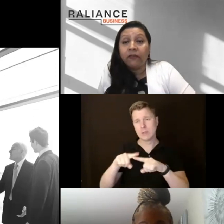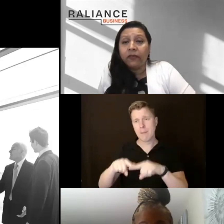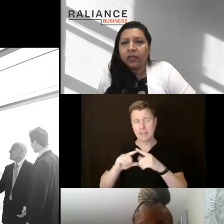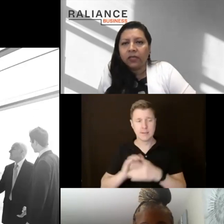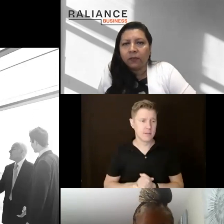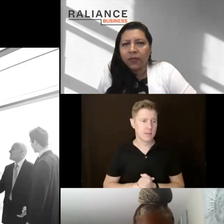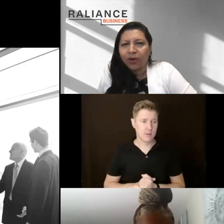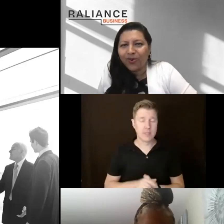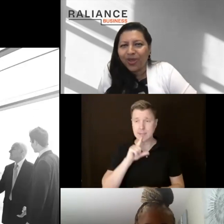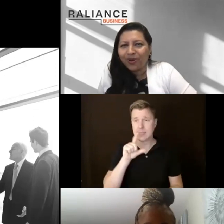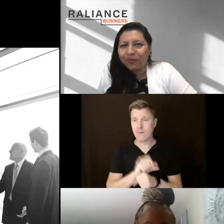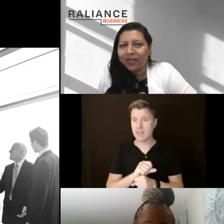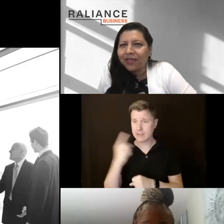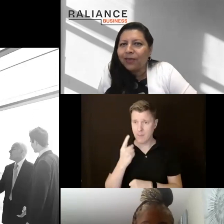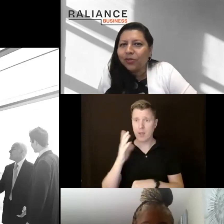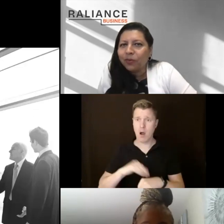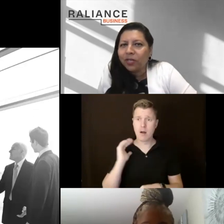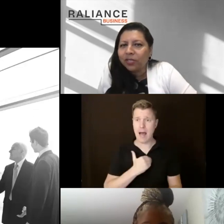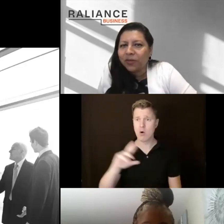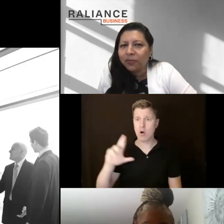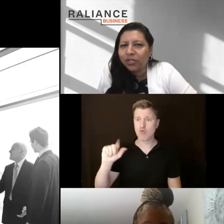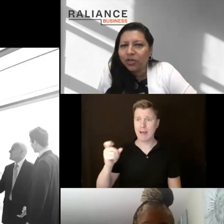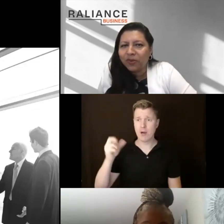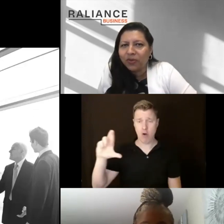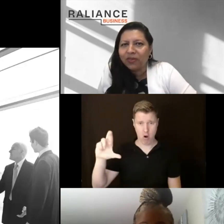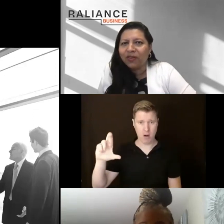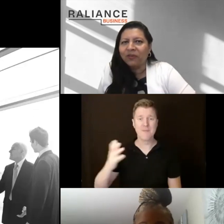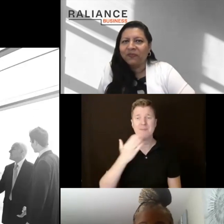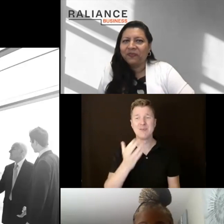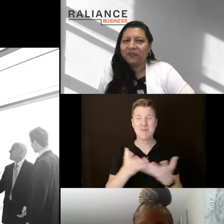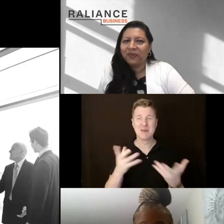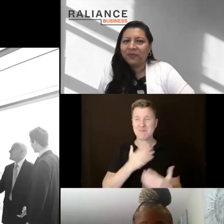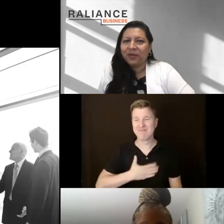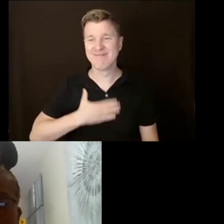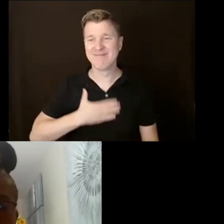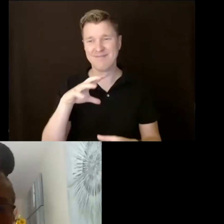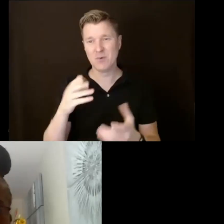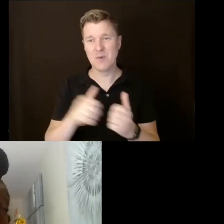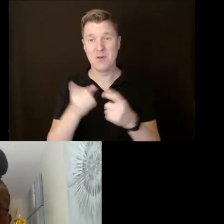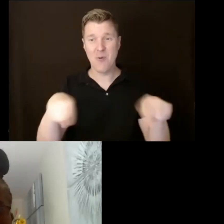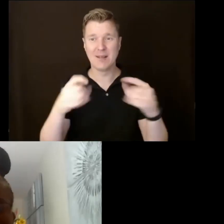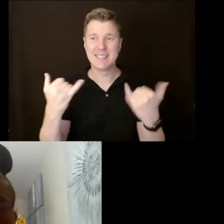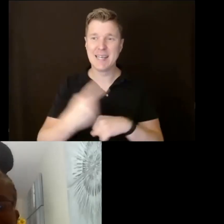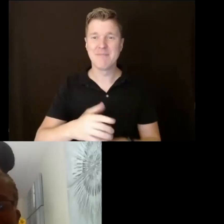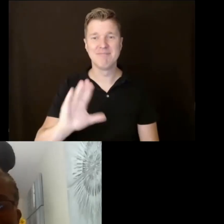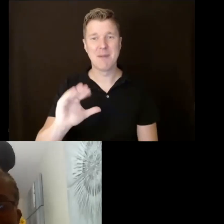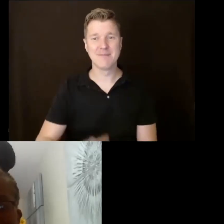But definitely something on our radar. But thank you so much. It's been a pleasure to be with you all. Bye-bye. Yes.